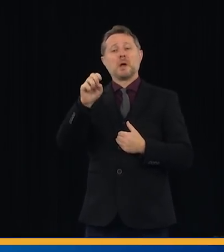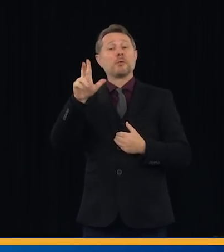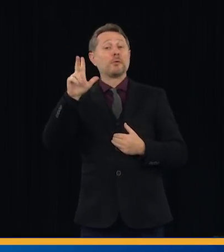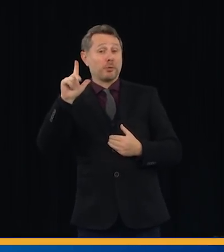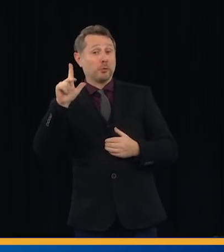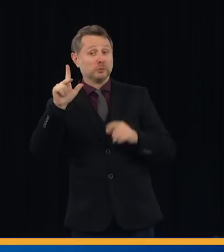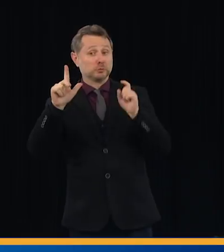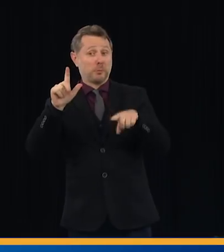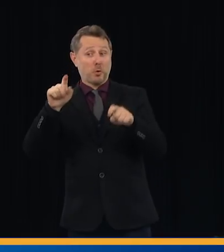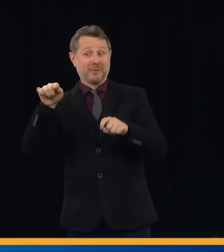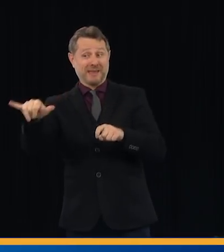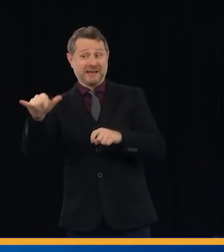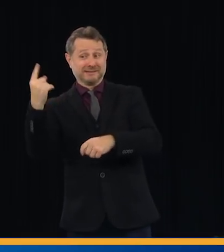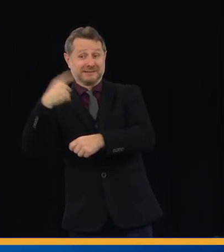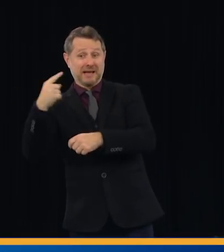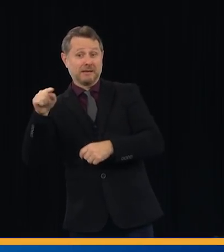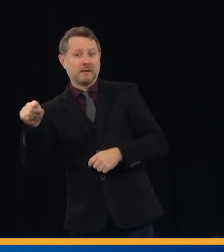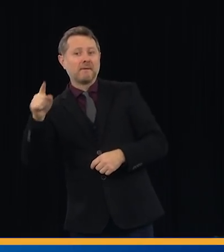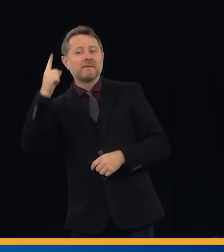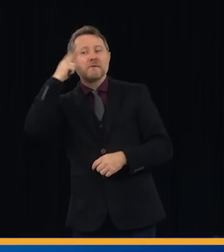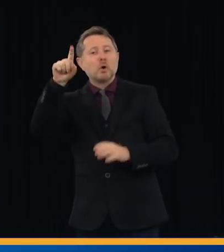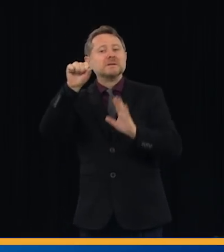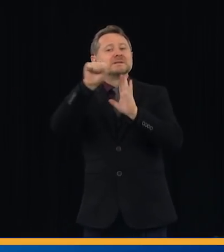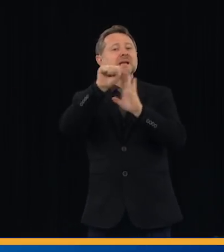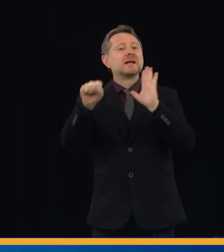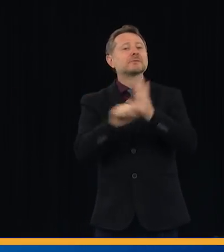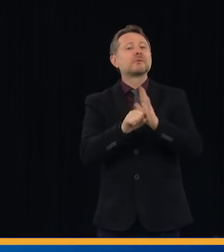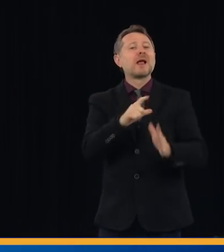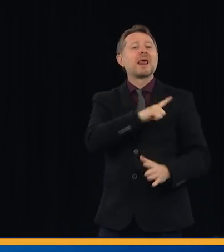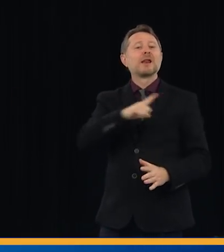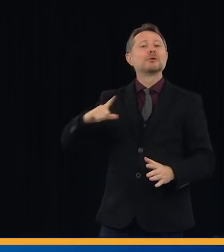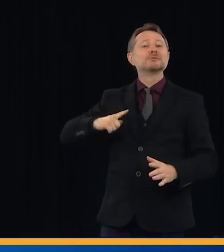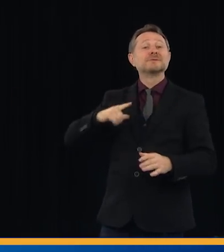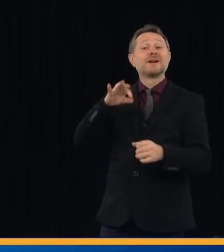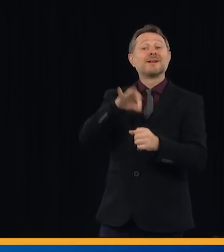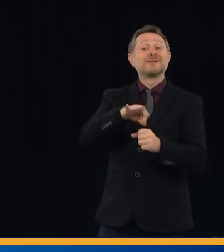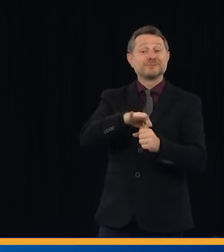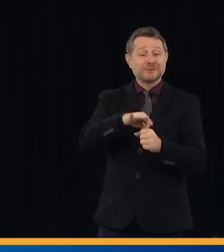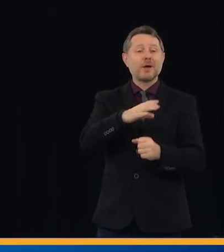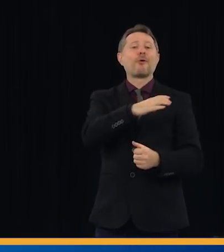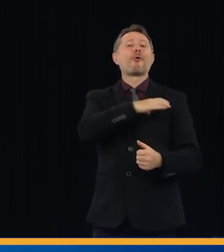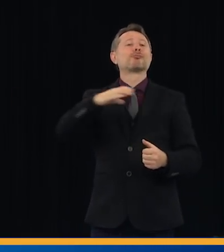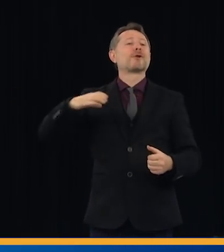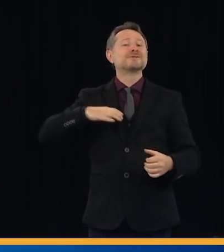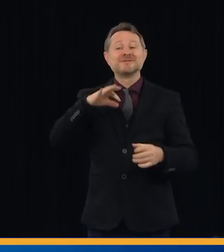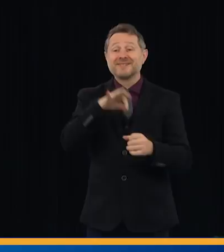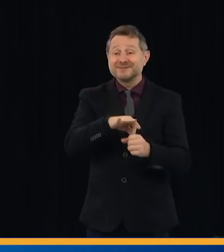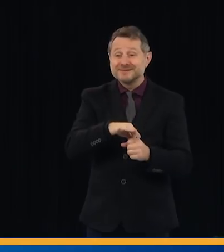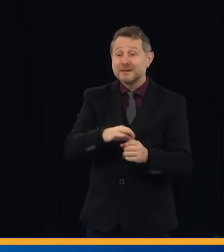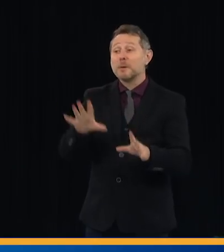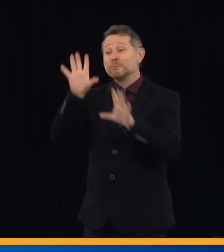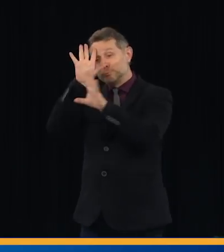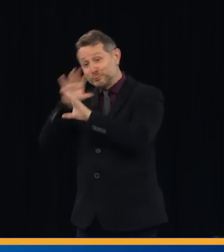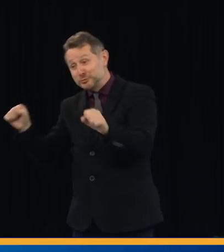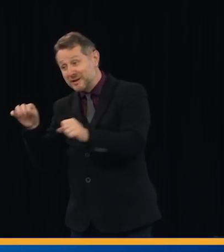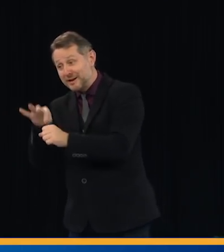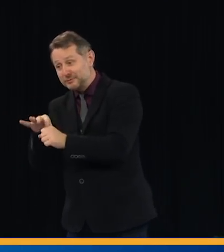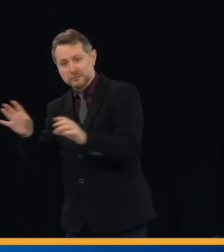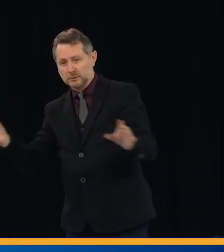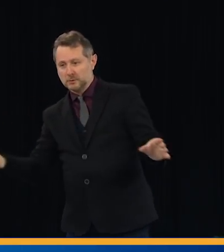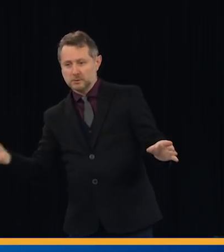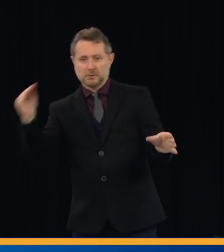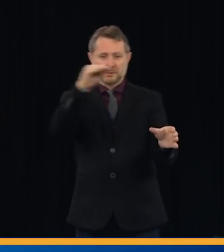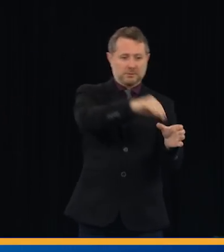date is for state legislative races and congressional races. We'll move the presidential election to that date.